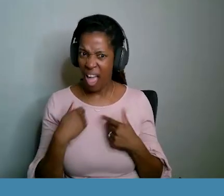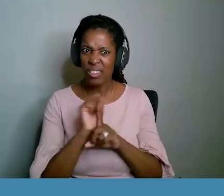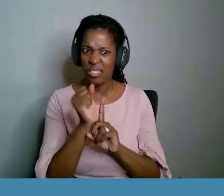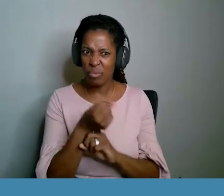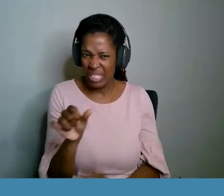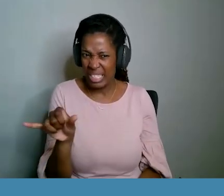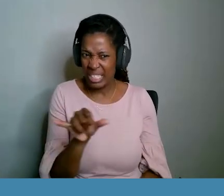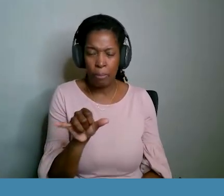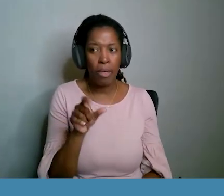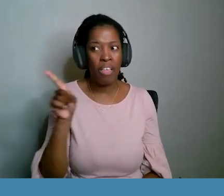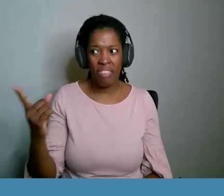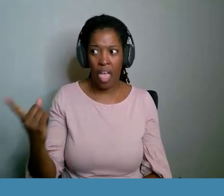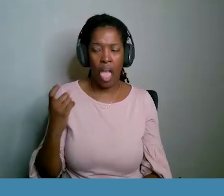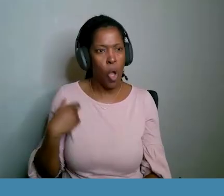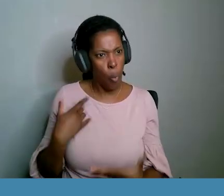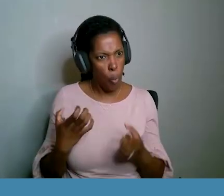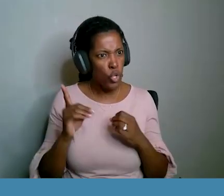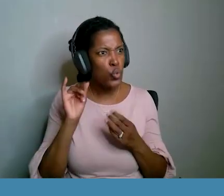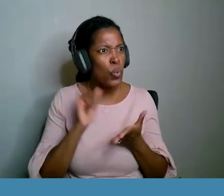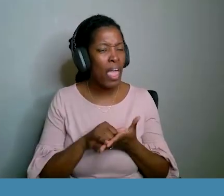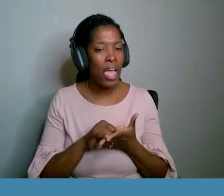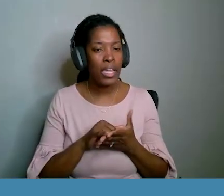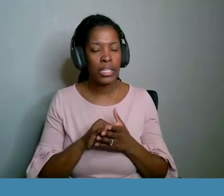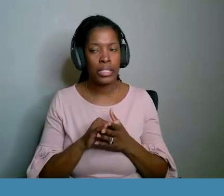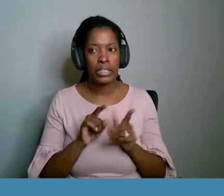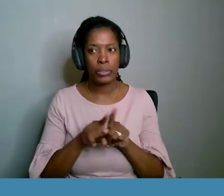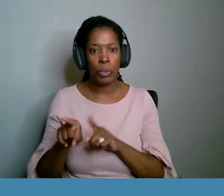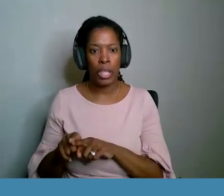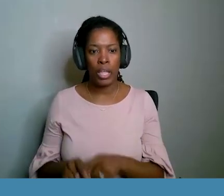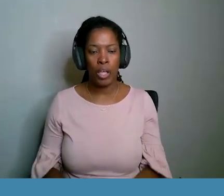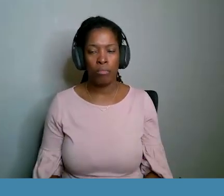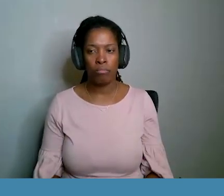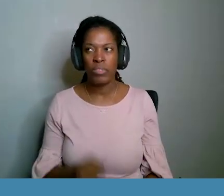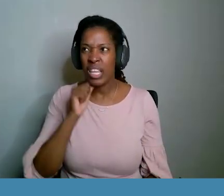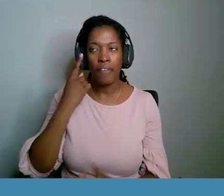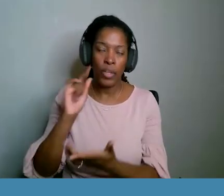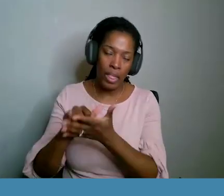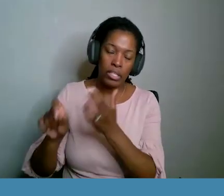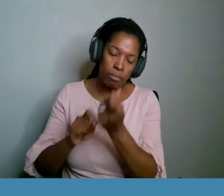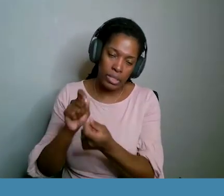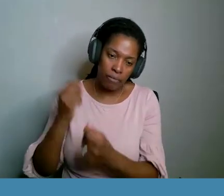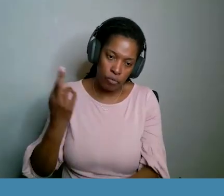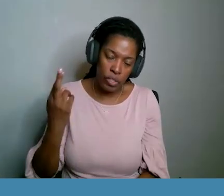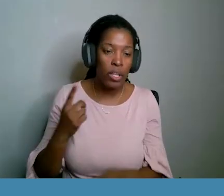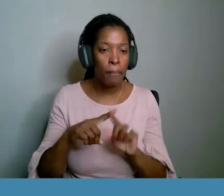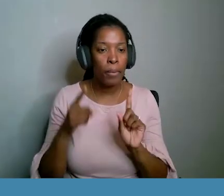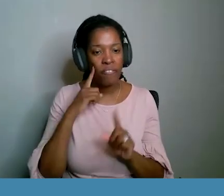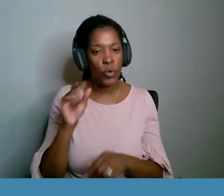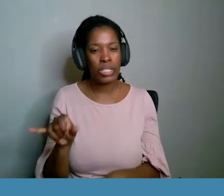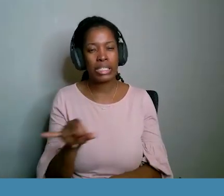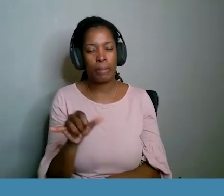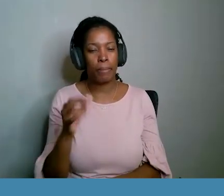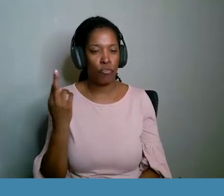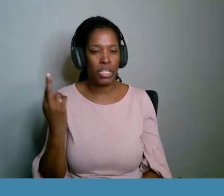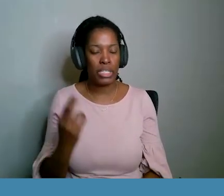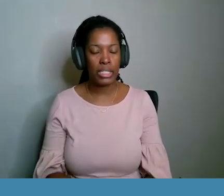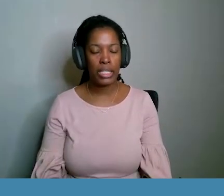where they were looking to do that as well. Not for that specific reason, but for similar reasons.